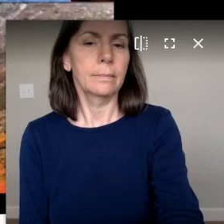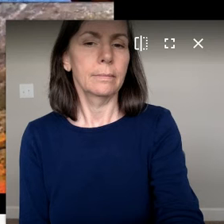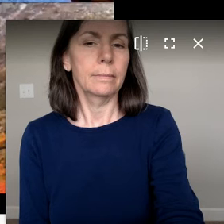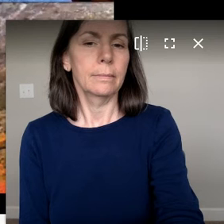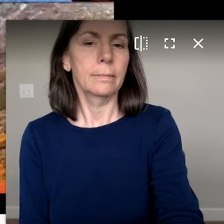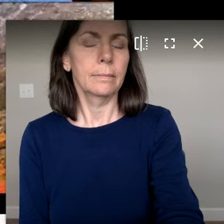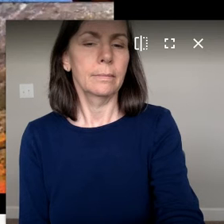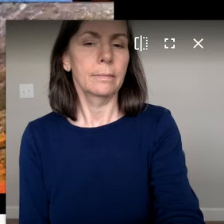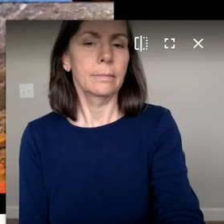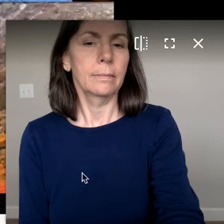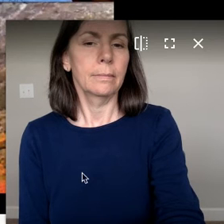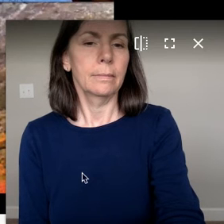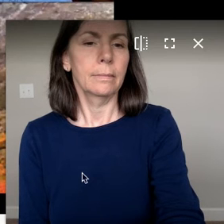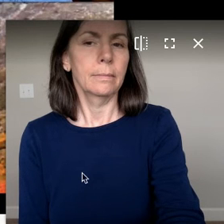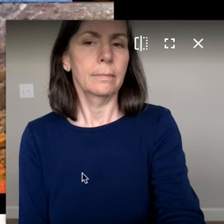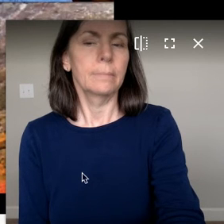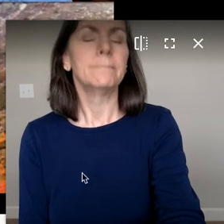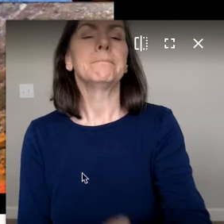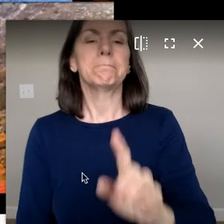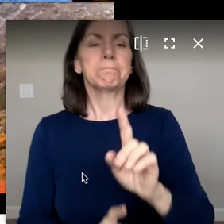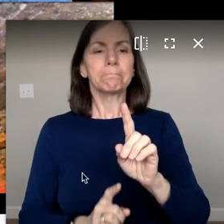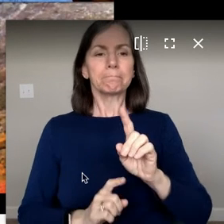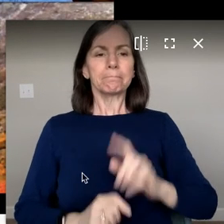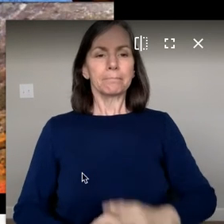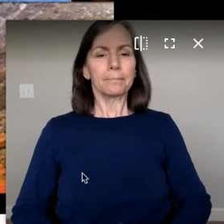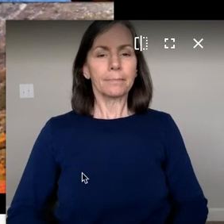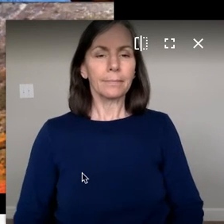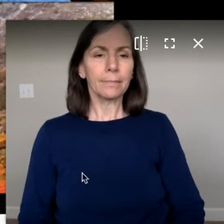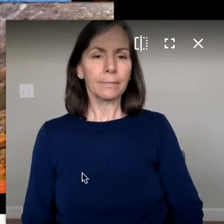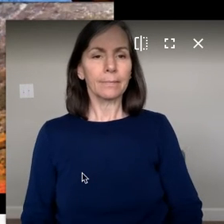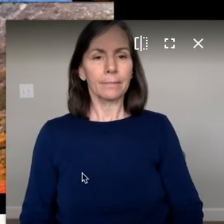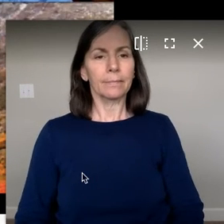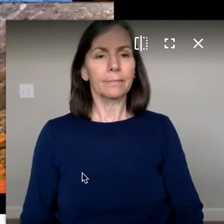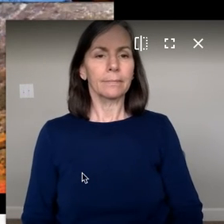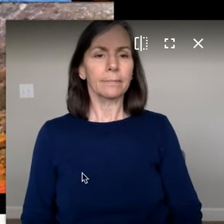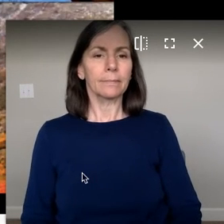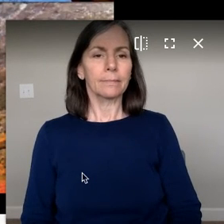the top left corner, click back.